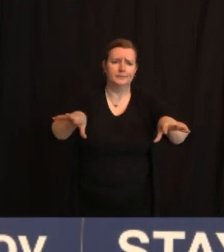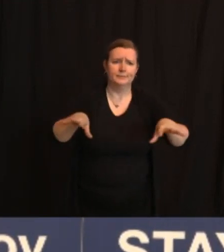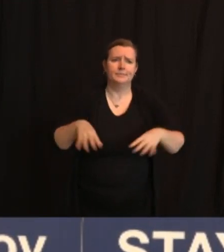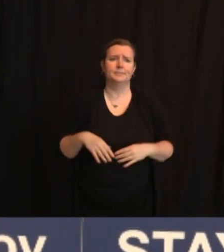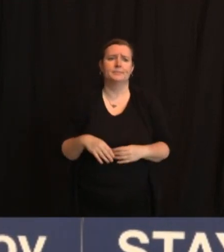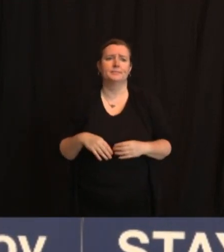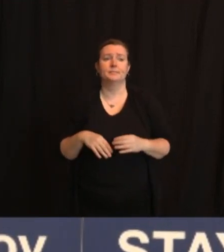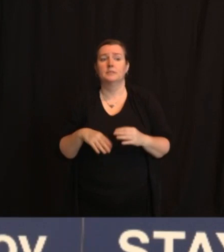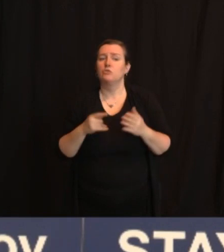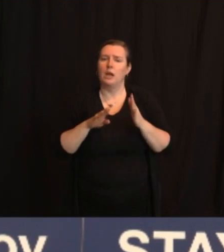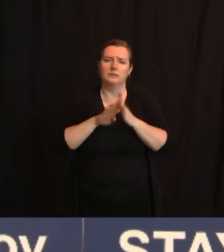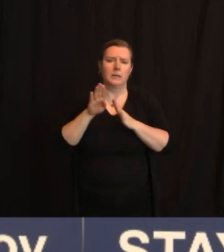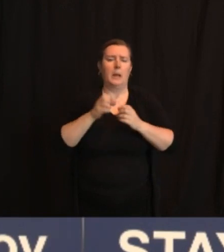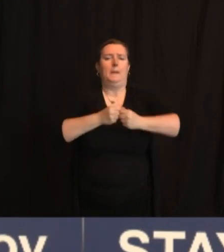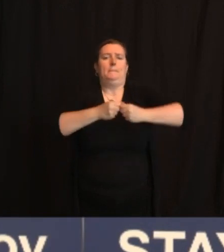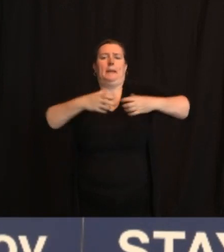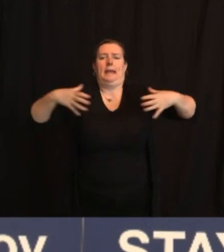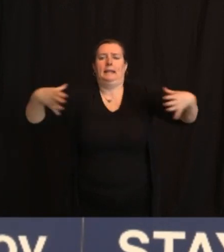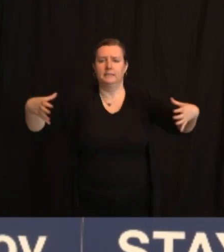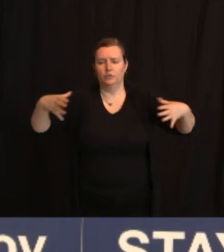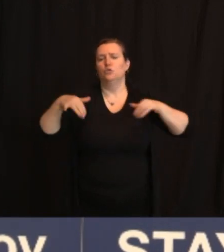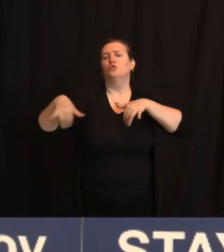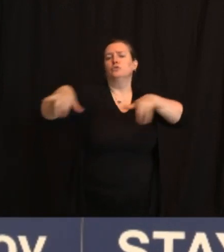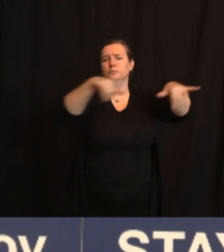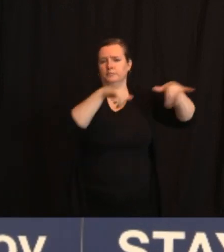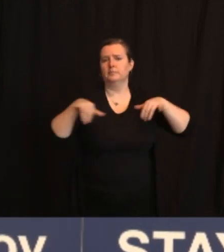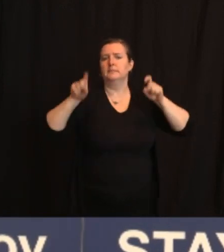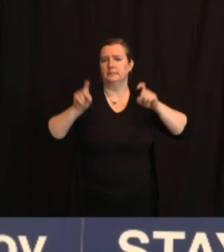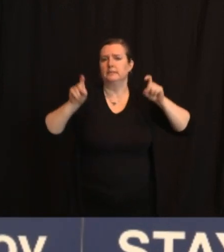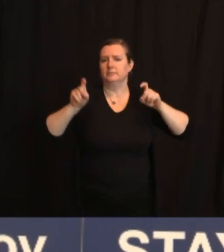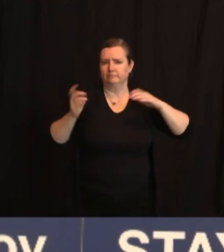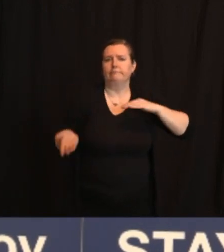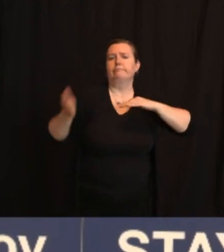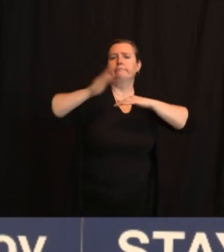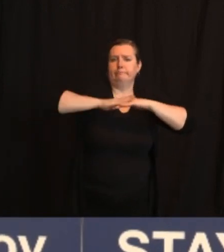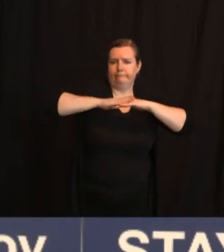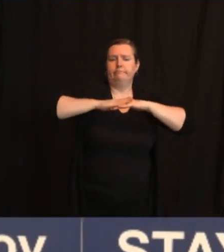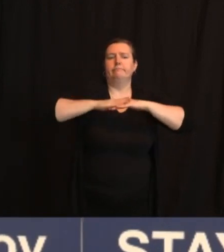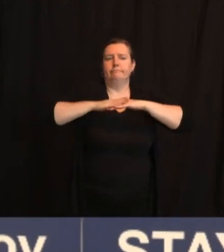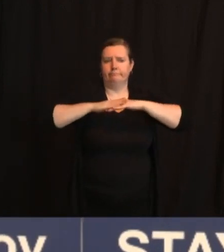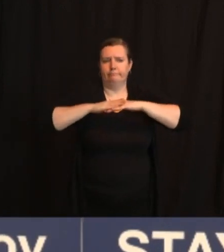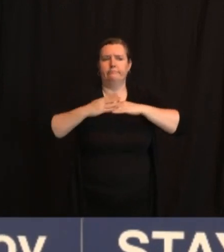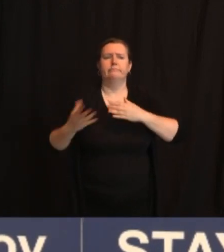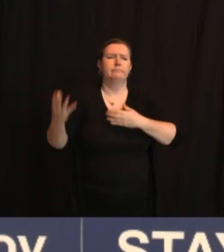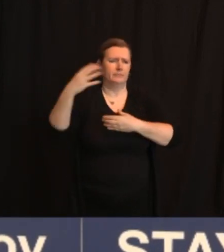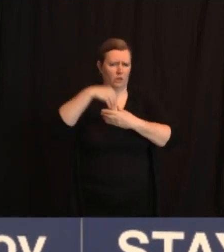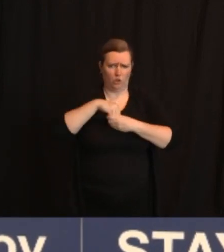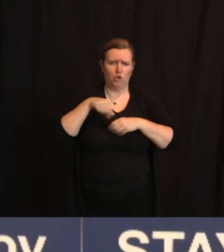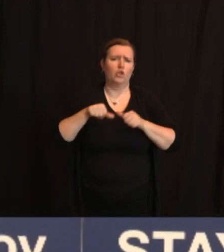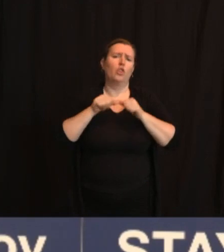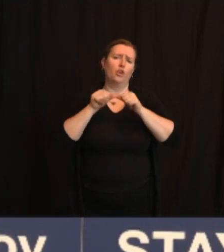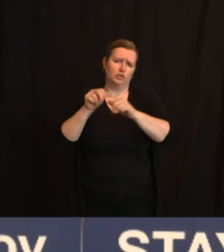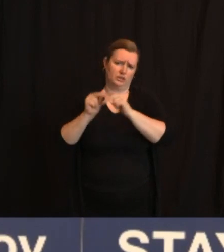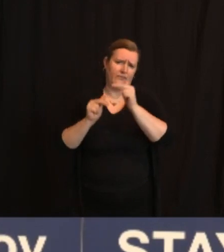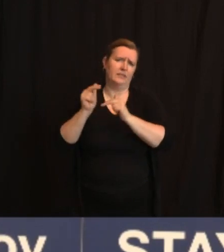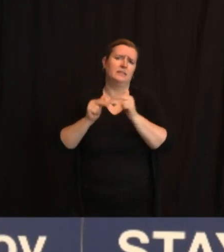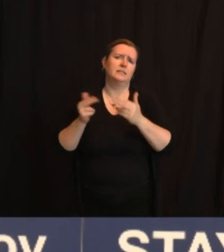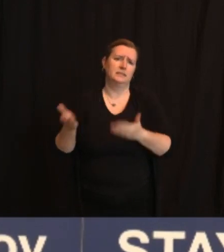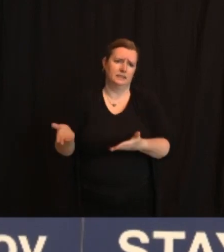for vulnerable and priority populations that includes long-term care, and a pilot program